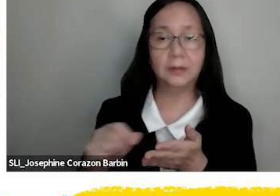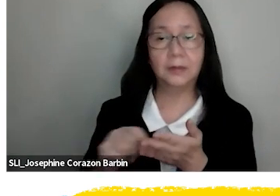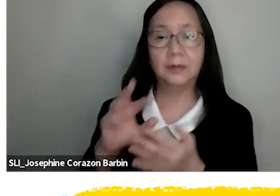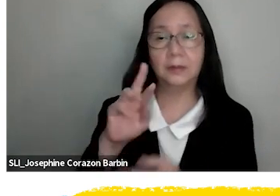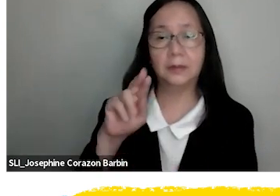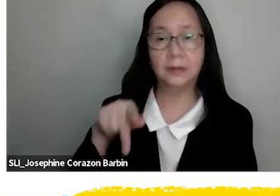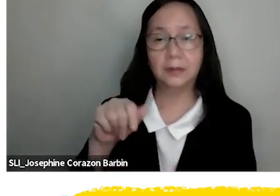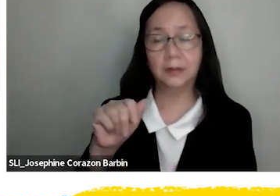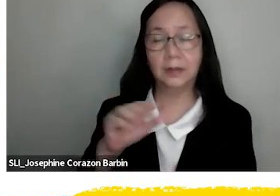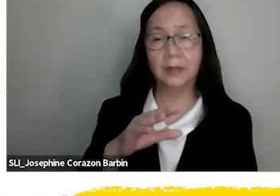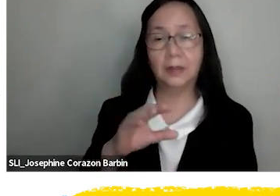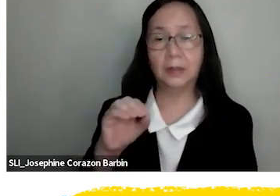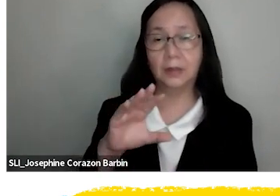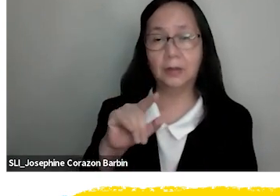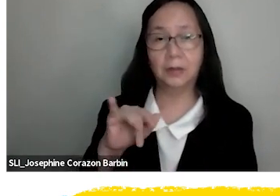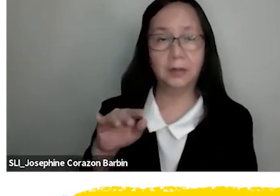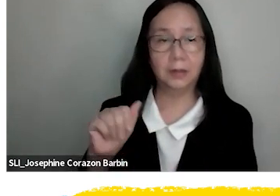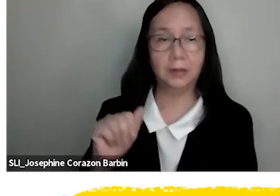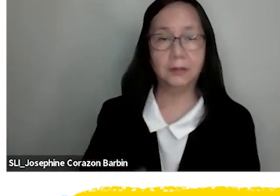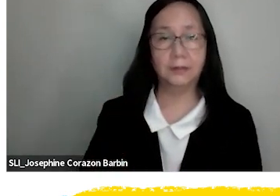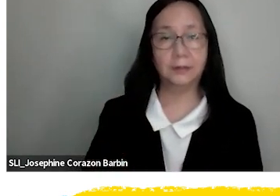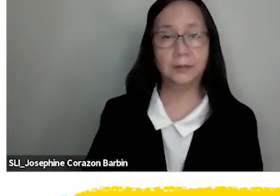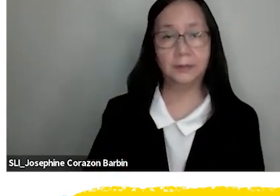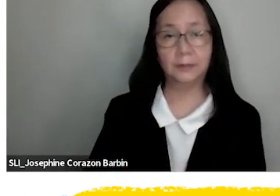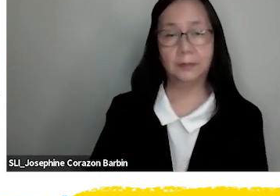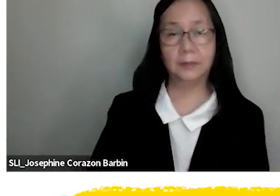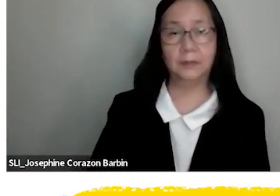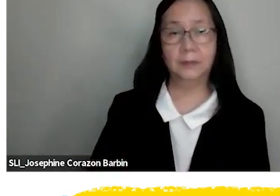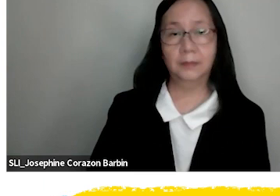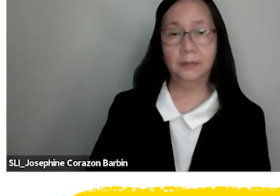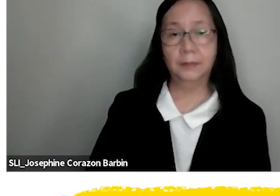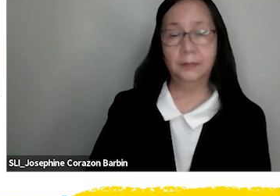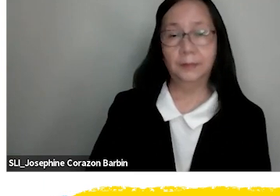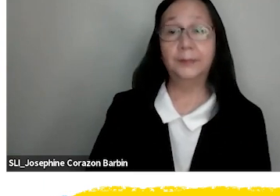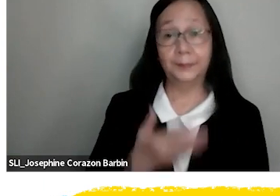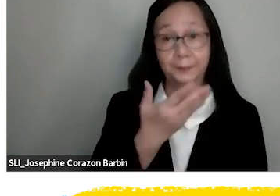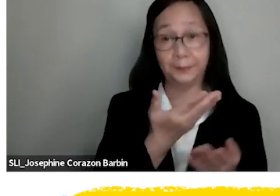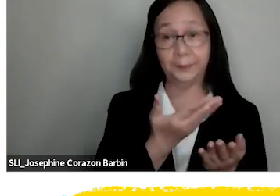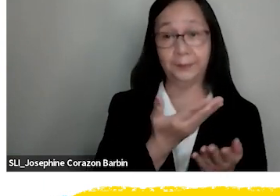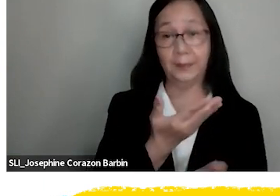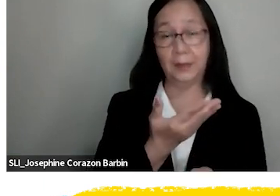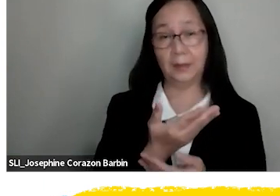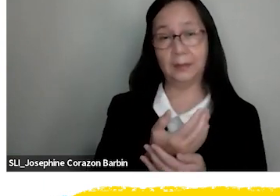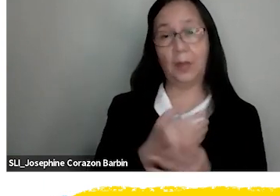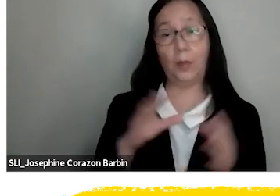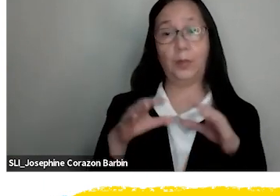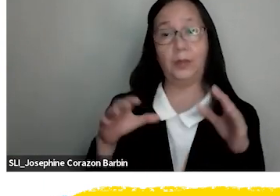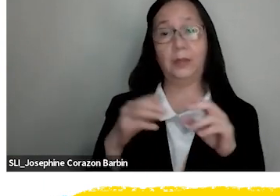on COEA. Next slide, please. And this is the technical working group.